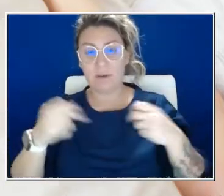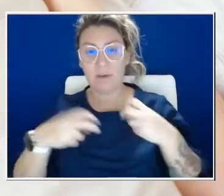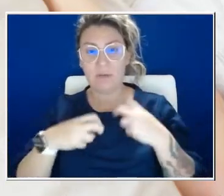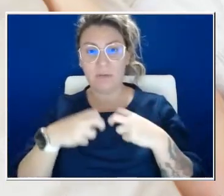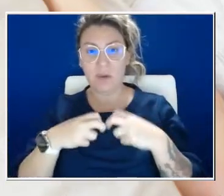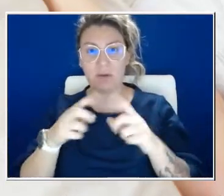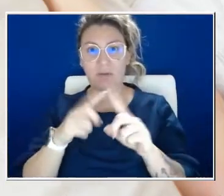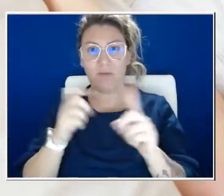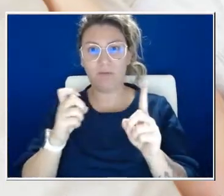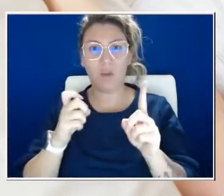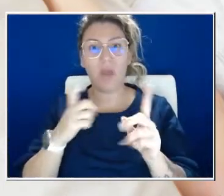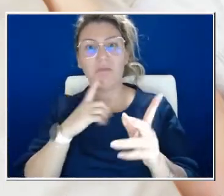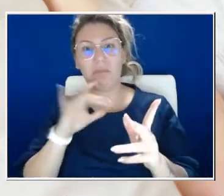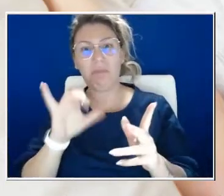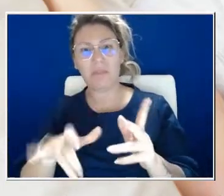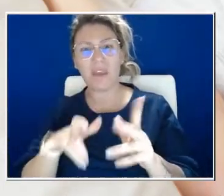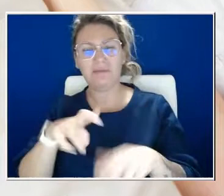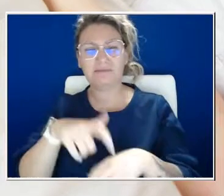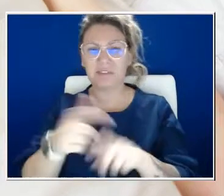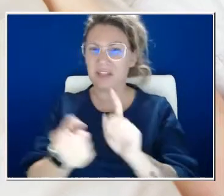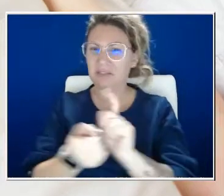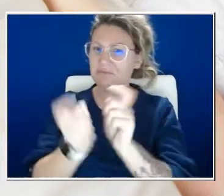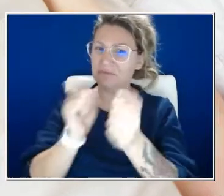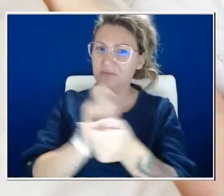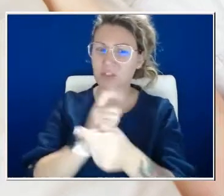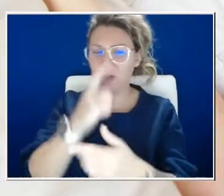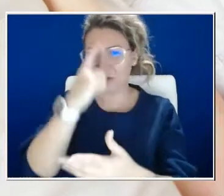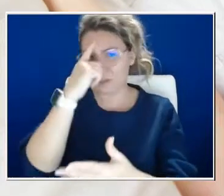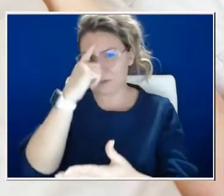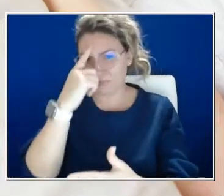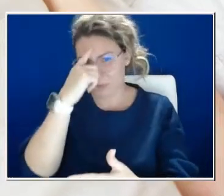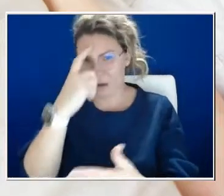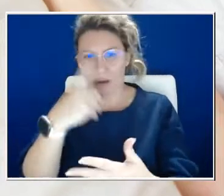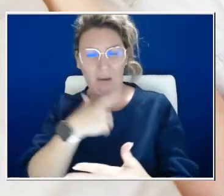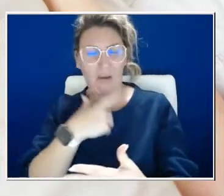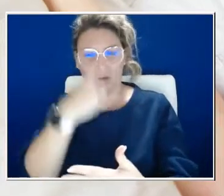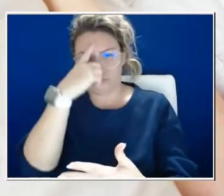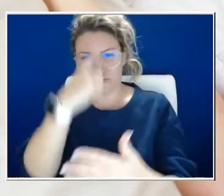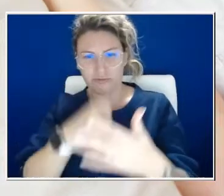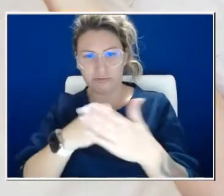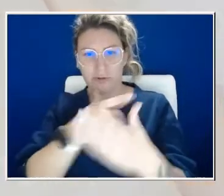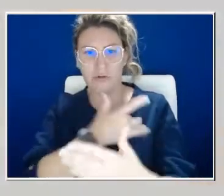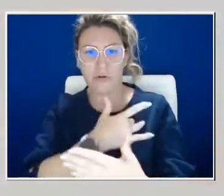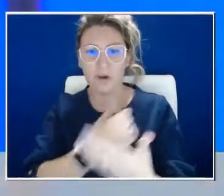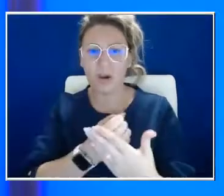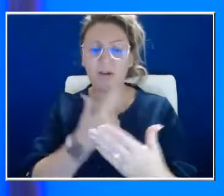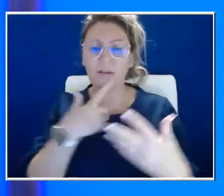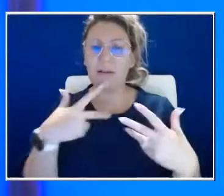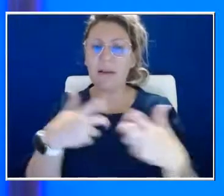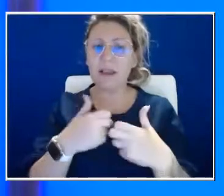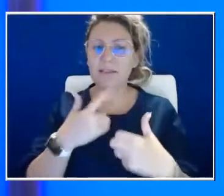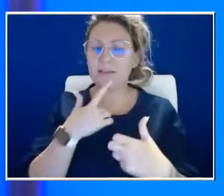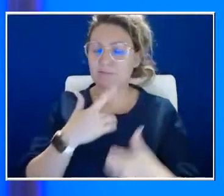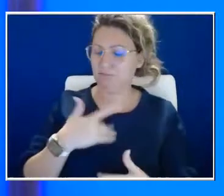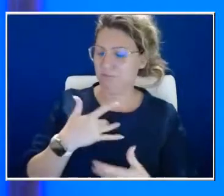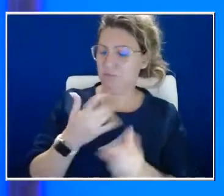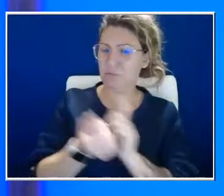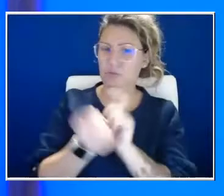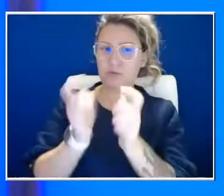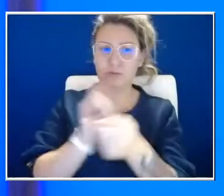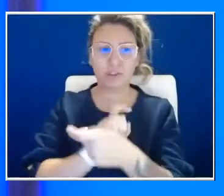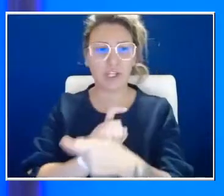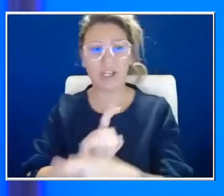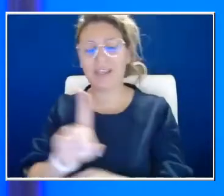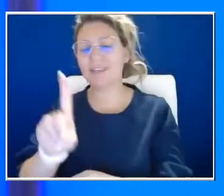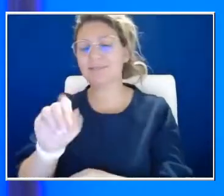These include strokes, heart attacks, accidents, and mood changes. Daylight saving time always ends the first